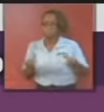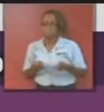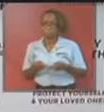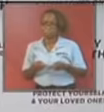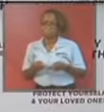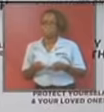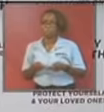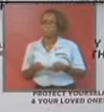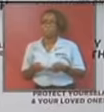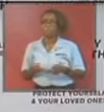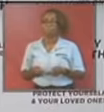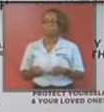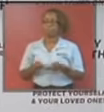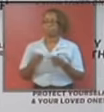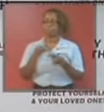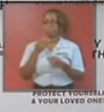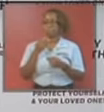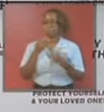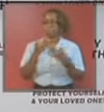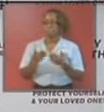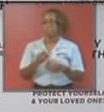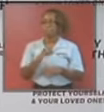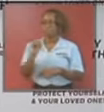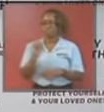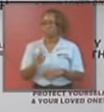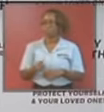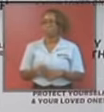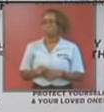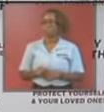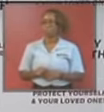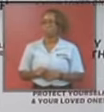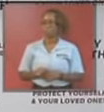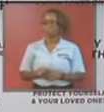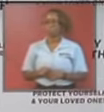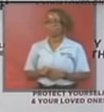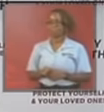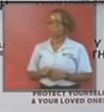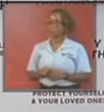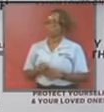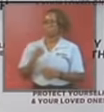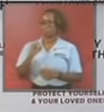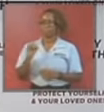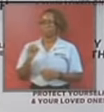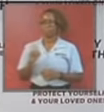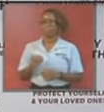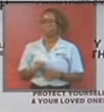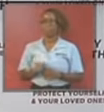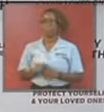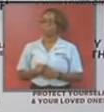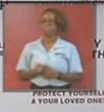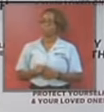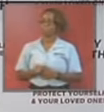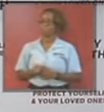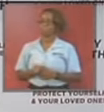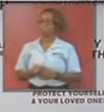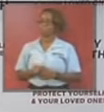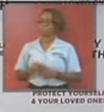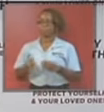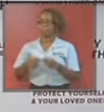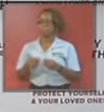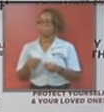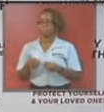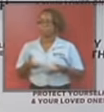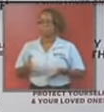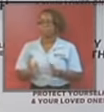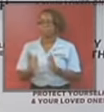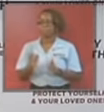Boudram. Thank you, Ms. Boudram, and we go to CMO now to respond. Yeah, so the first question regarding exemption, that lies with, that